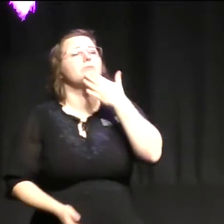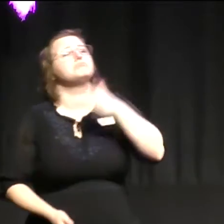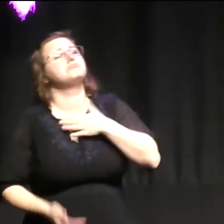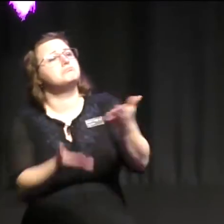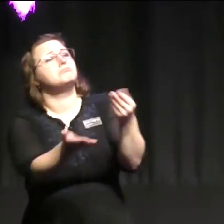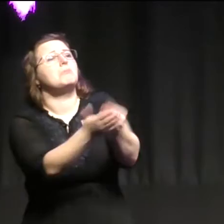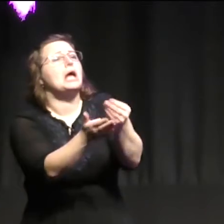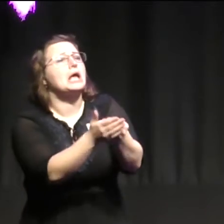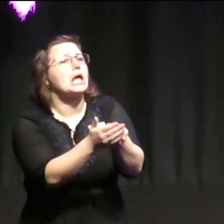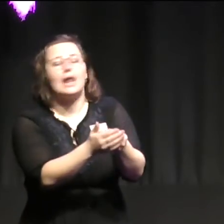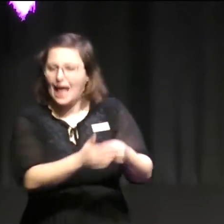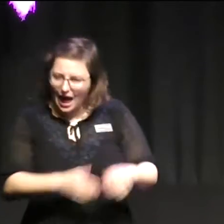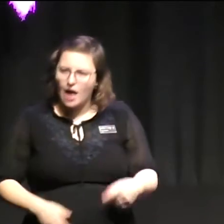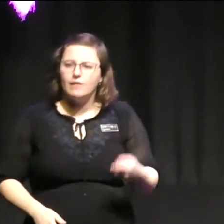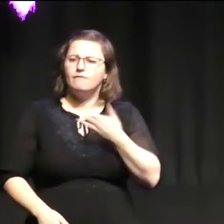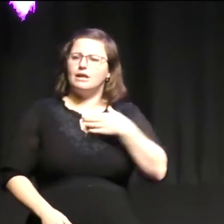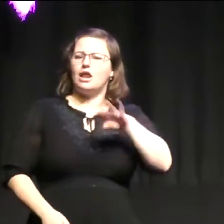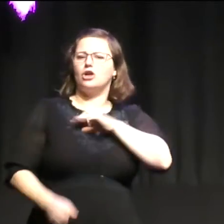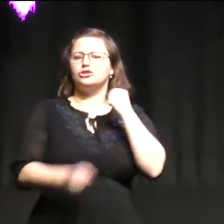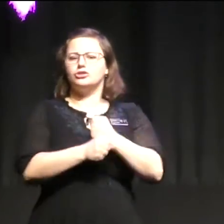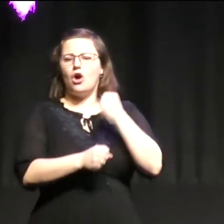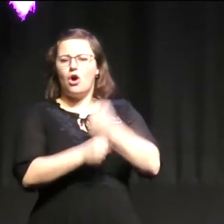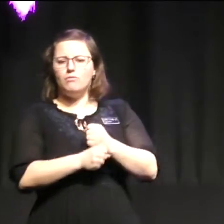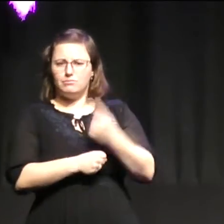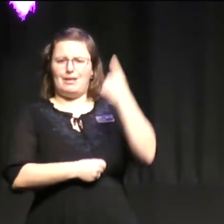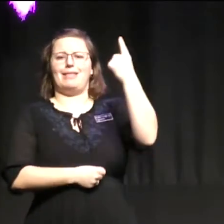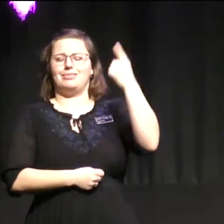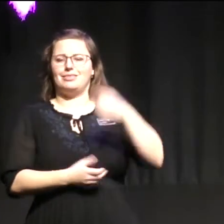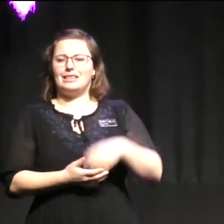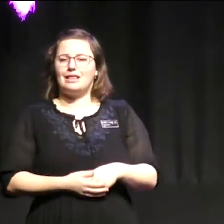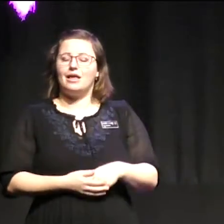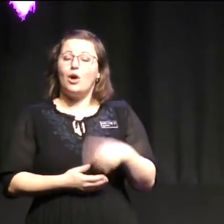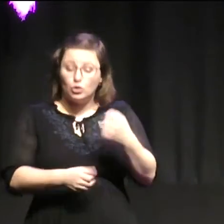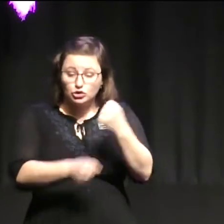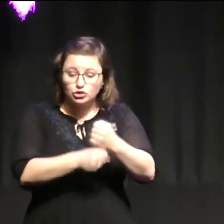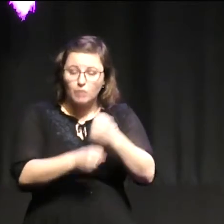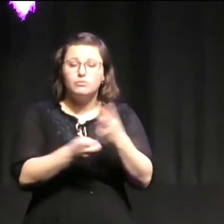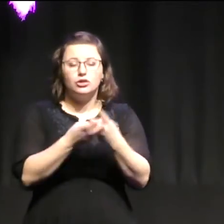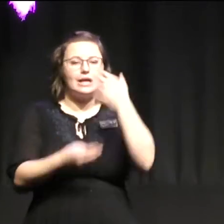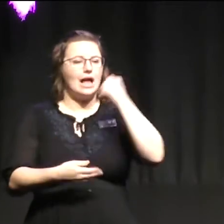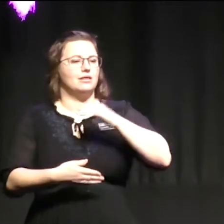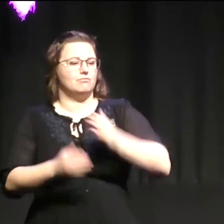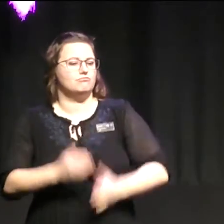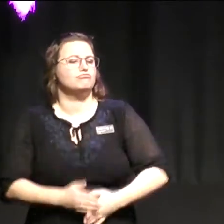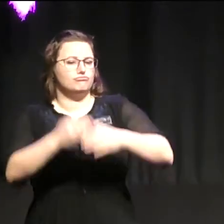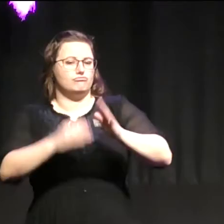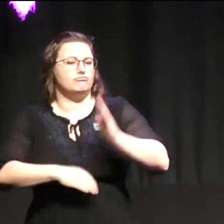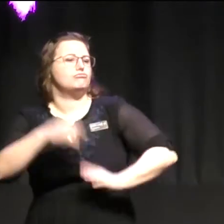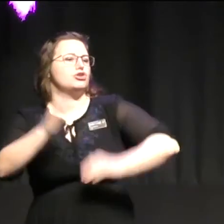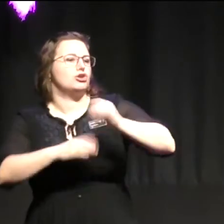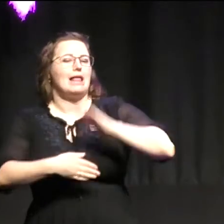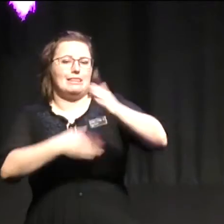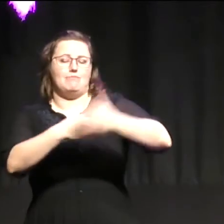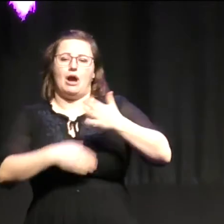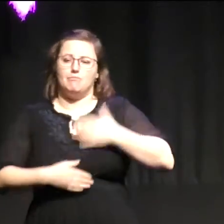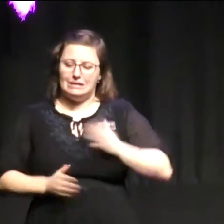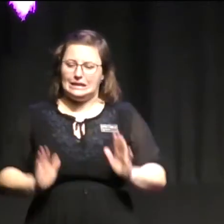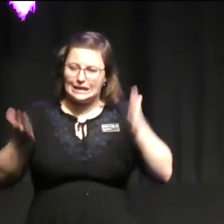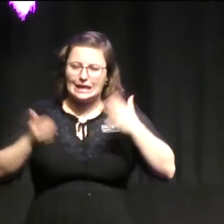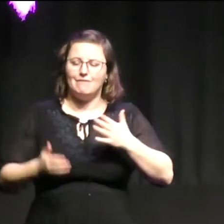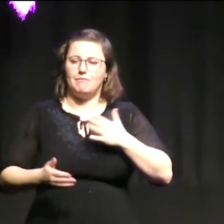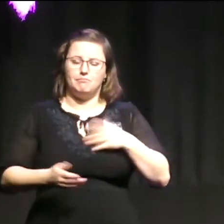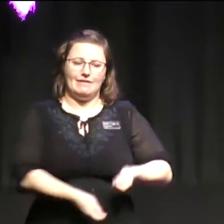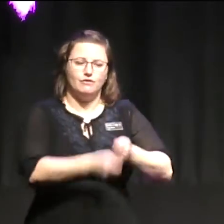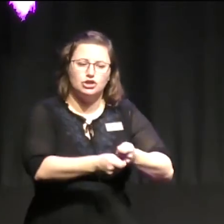work. And I think it's with that work that they want to rebuild their lives and livelihoods in a very